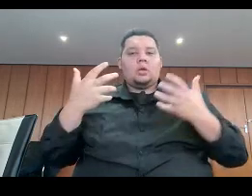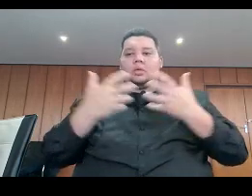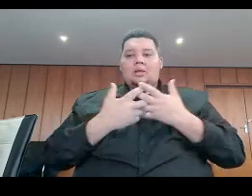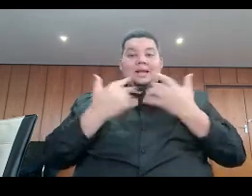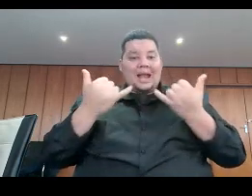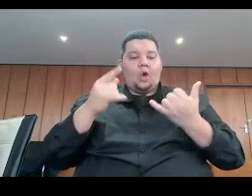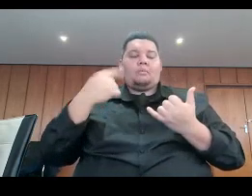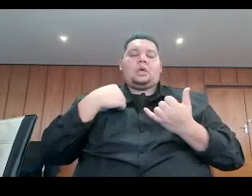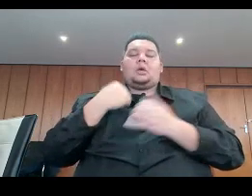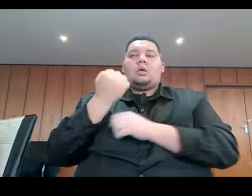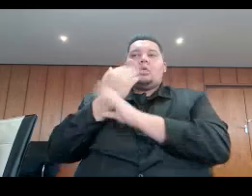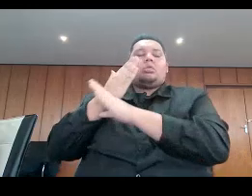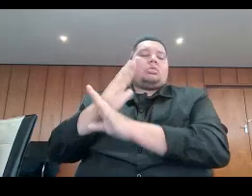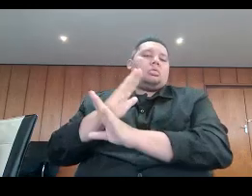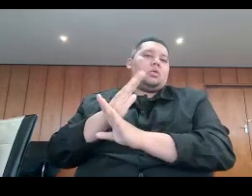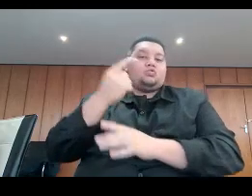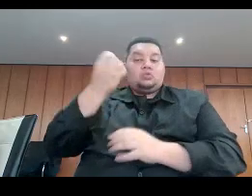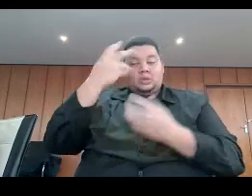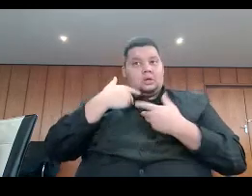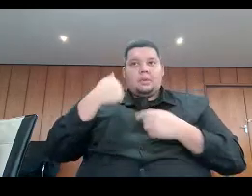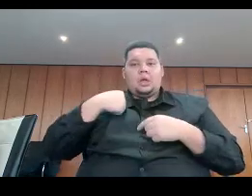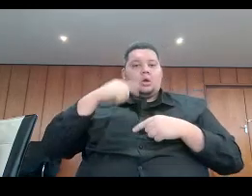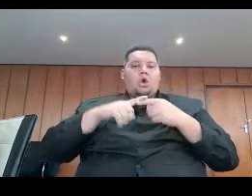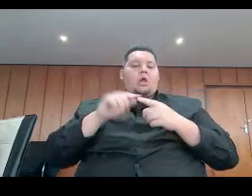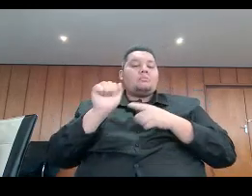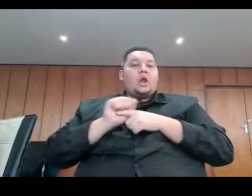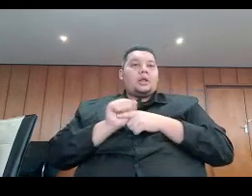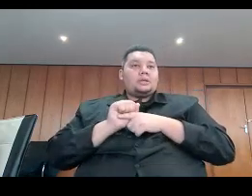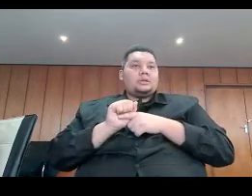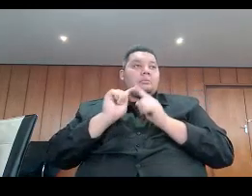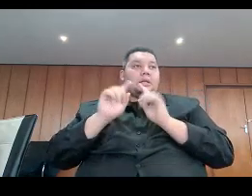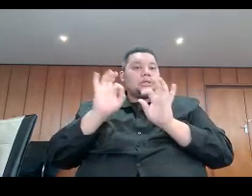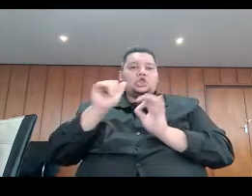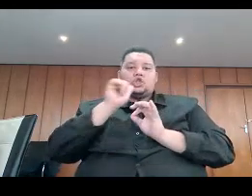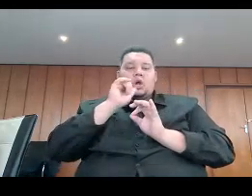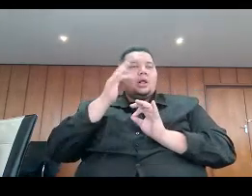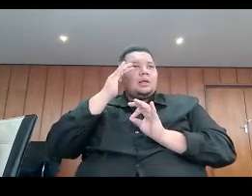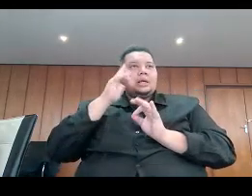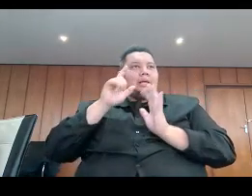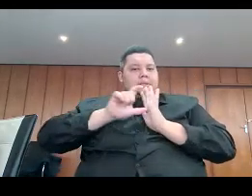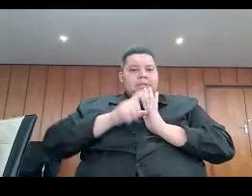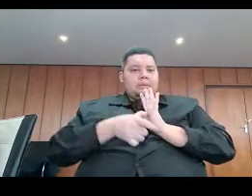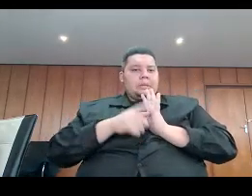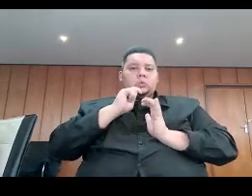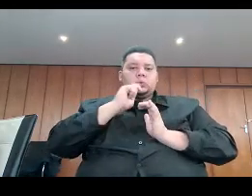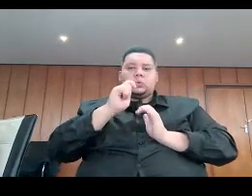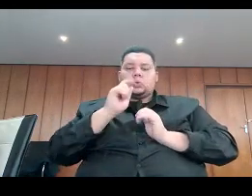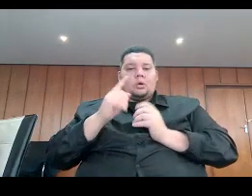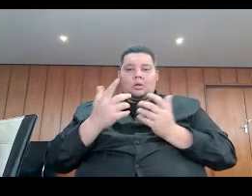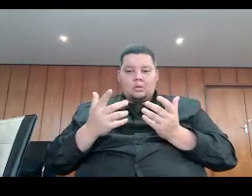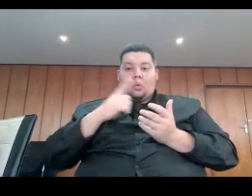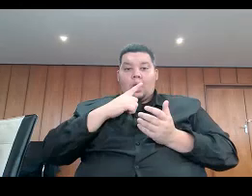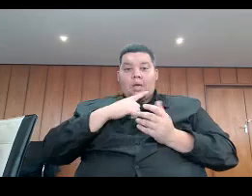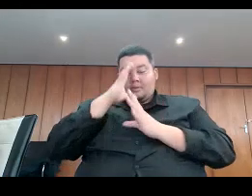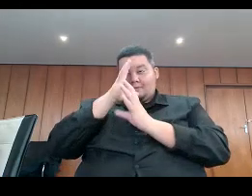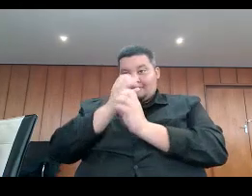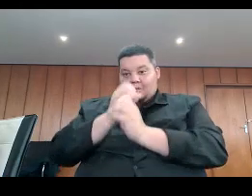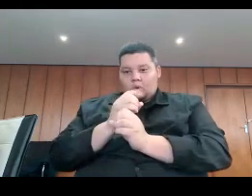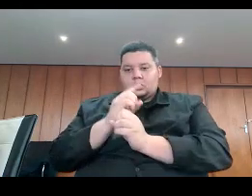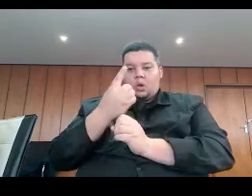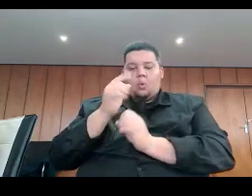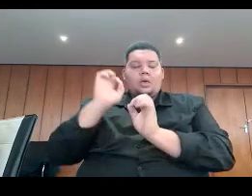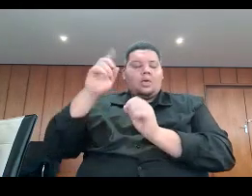rejecting me. You're telling me I can't practice, not thinking about what disability really is, because the focus again is